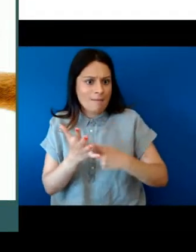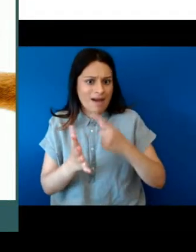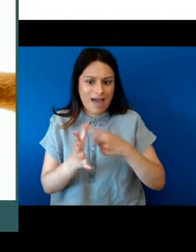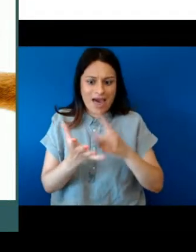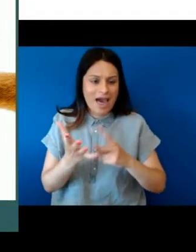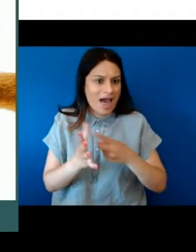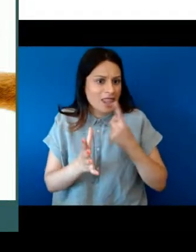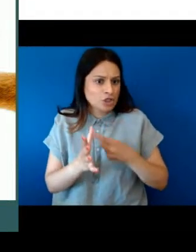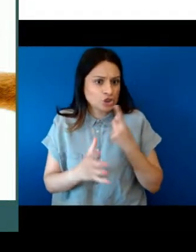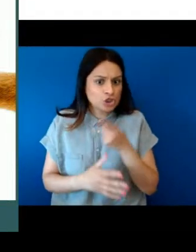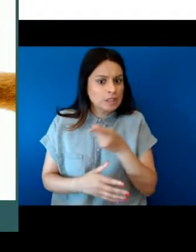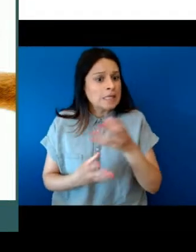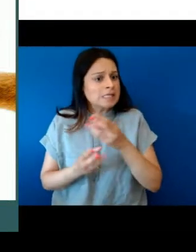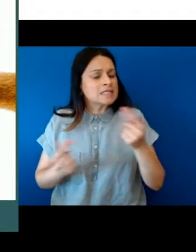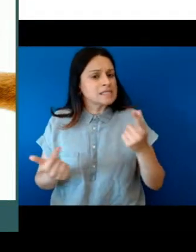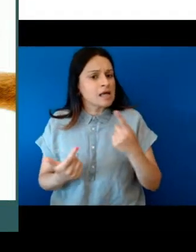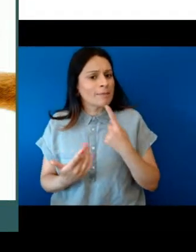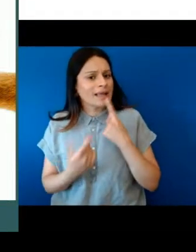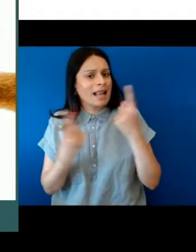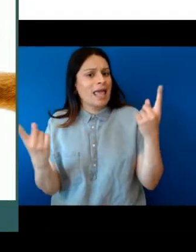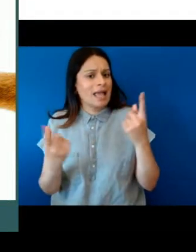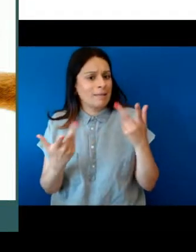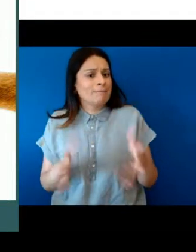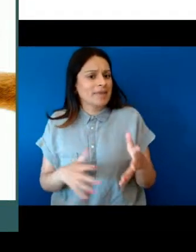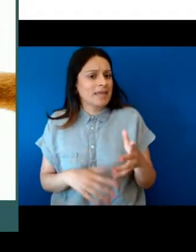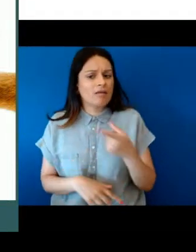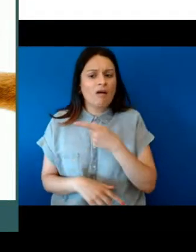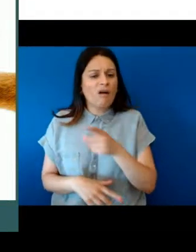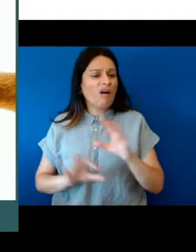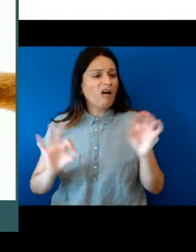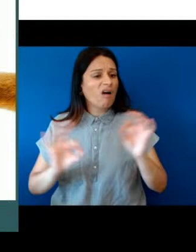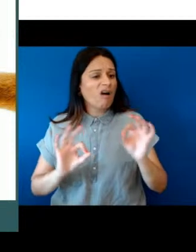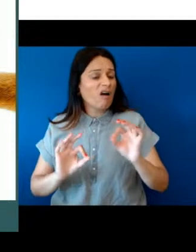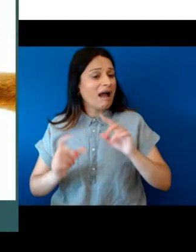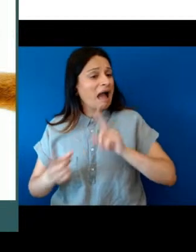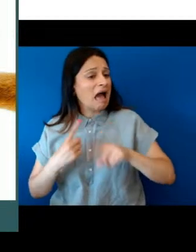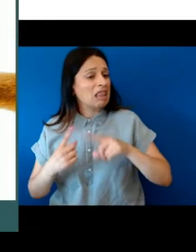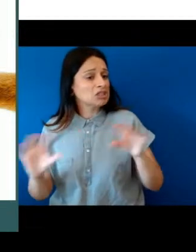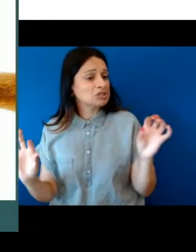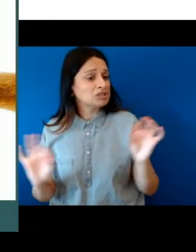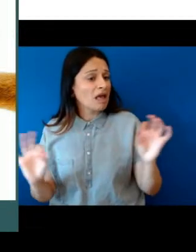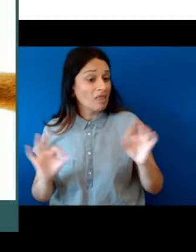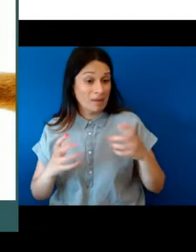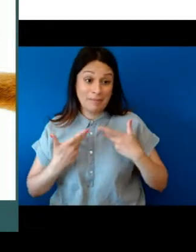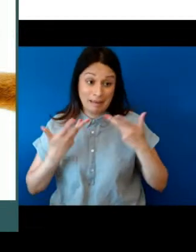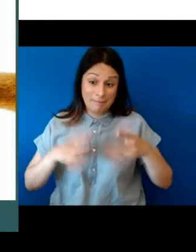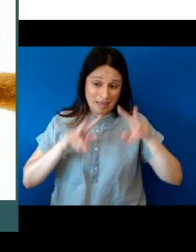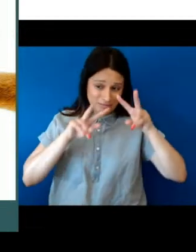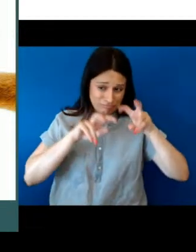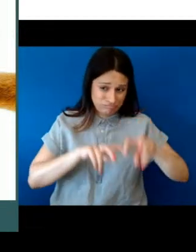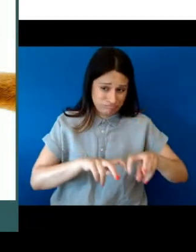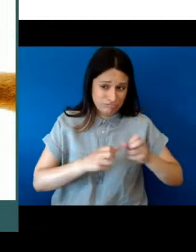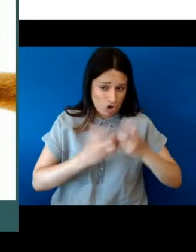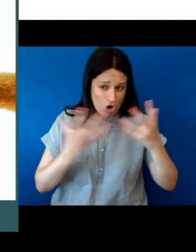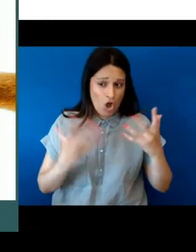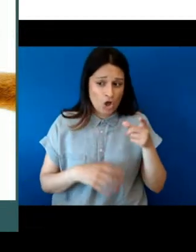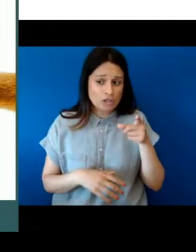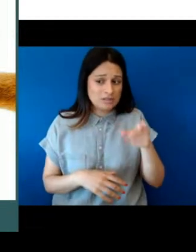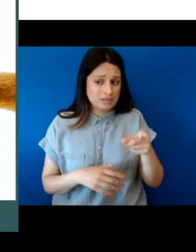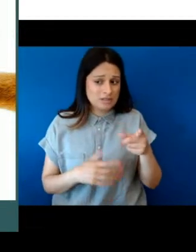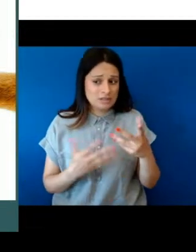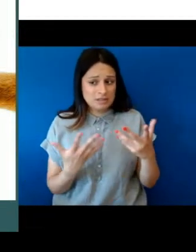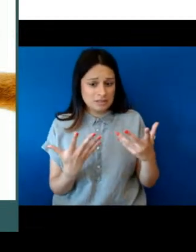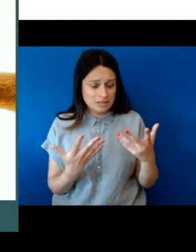about hypoallergenic cats, but to the very best of my knowledge, and I've done quite a bit of background looking and research on